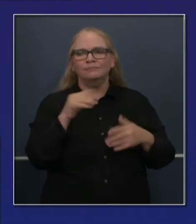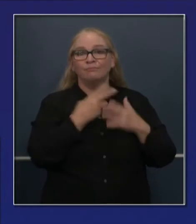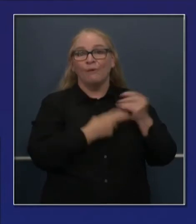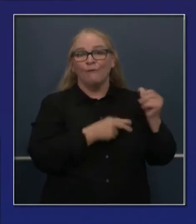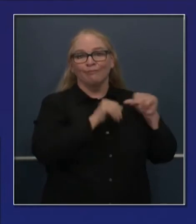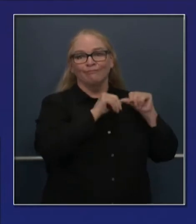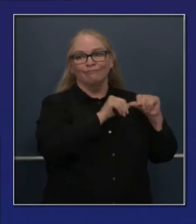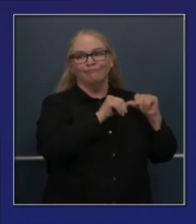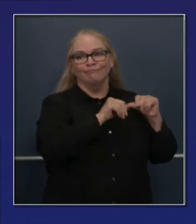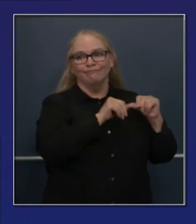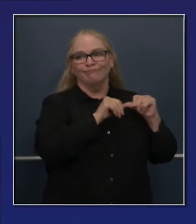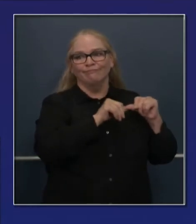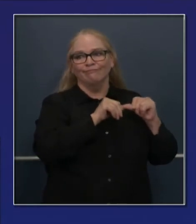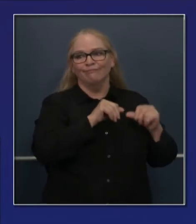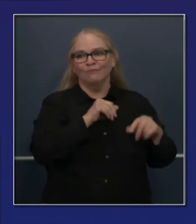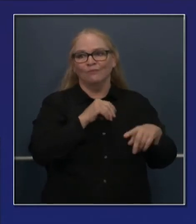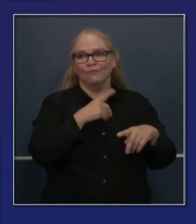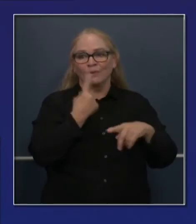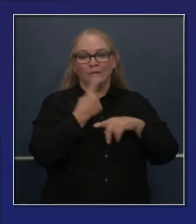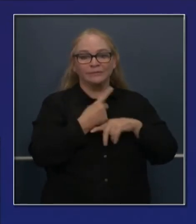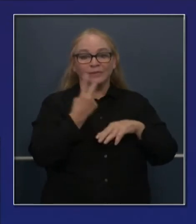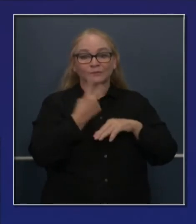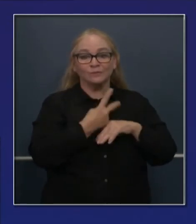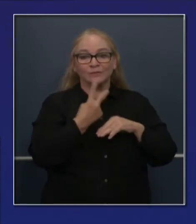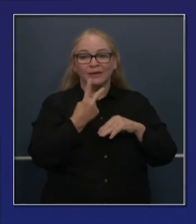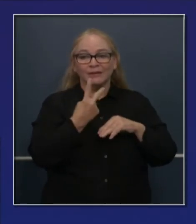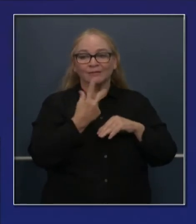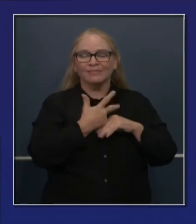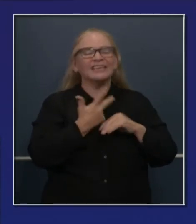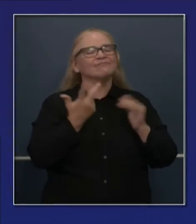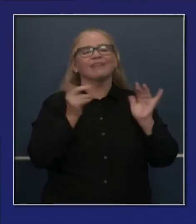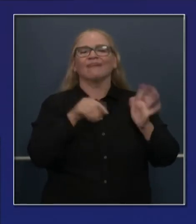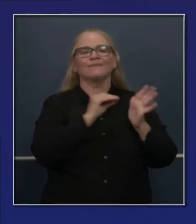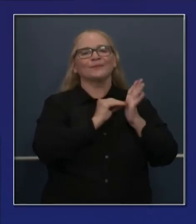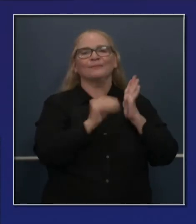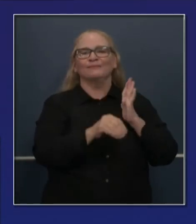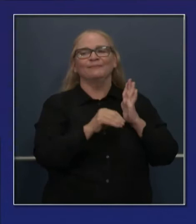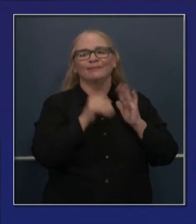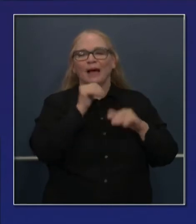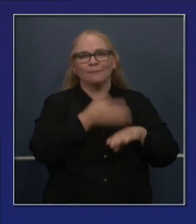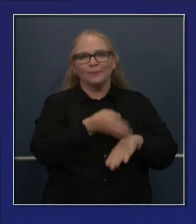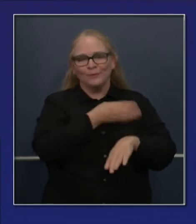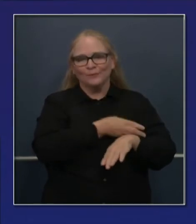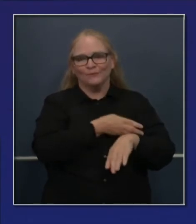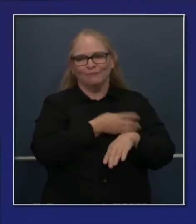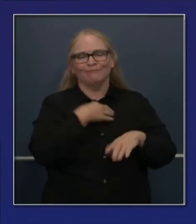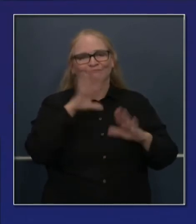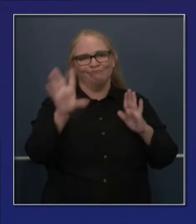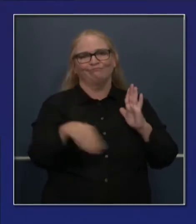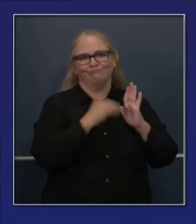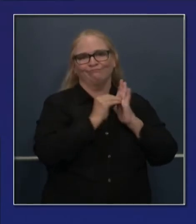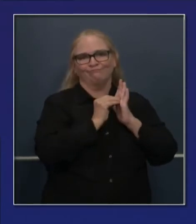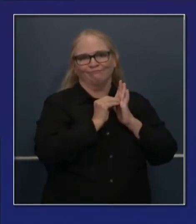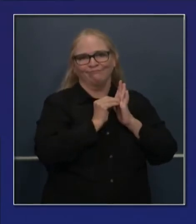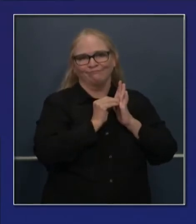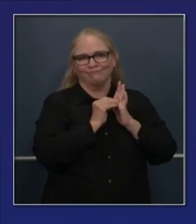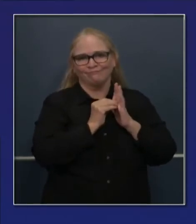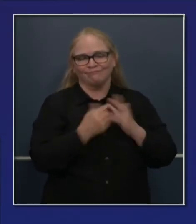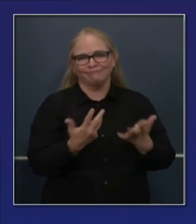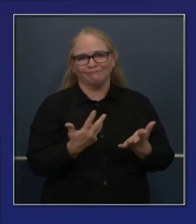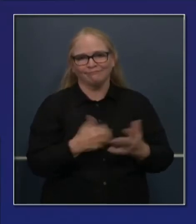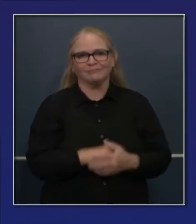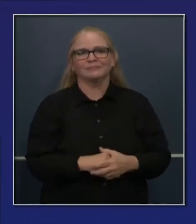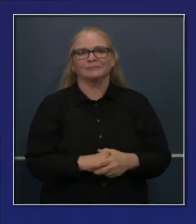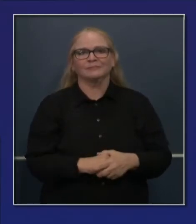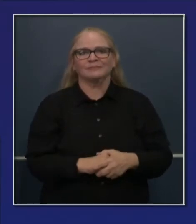that third day. I want to just applaud the leadership in Mendocino. They didn't wait for this updated information. They made